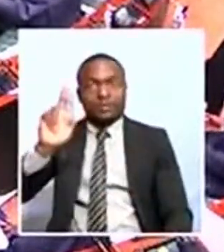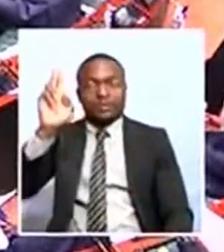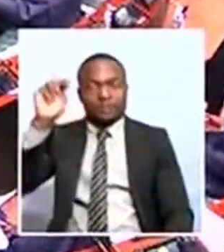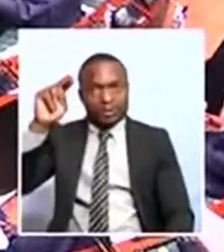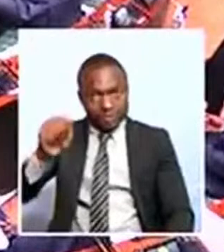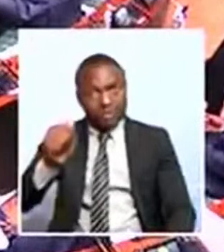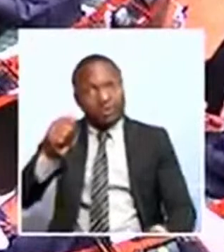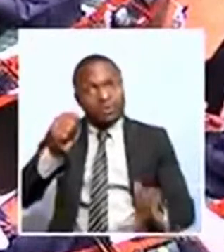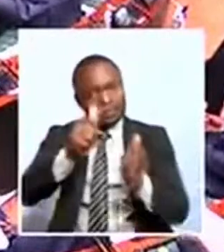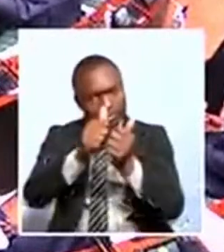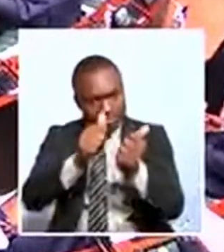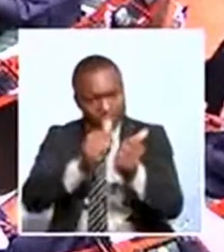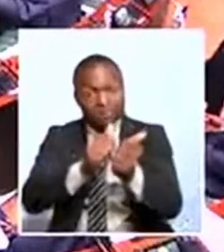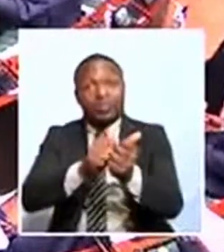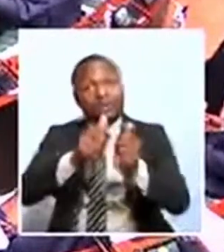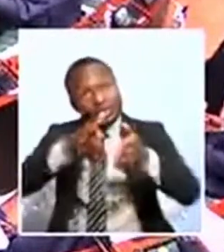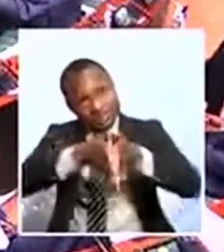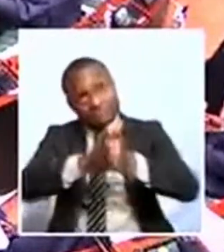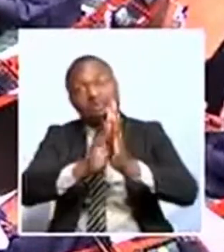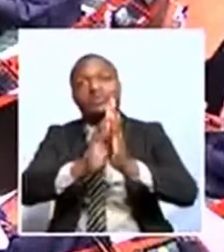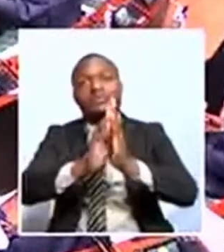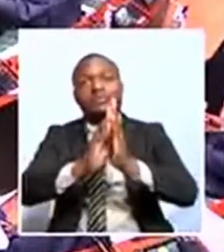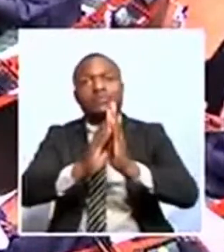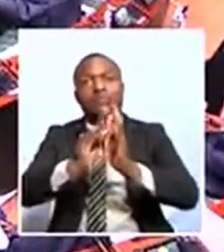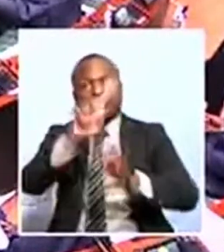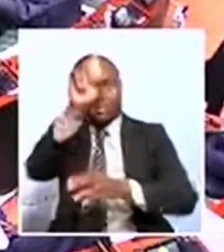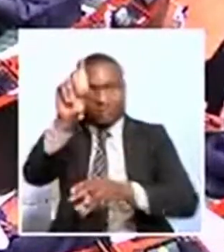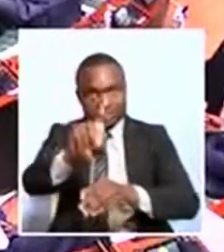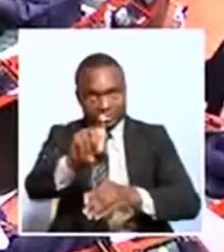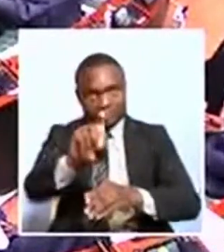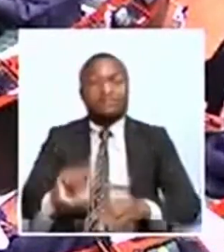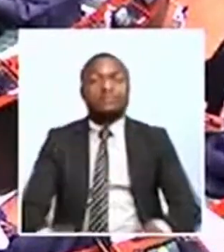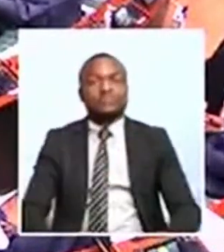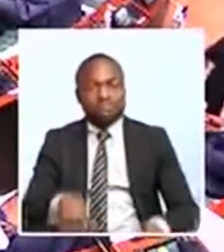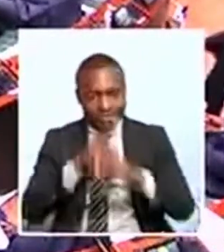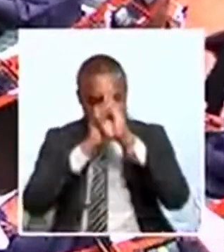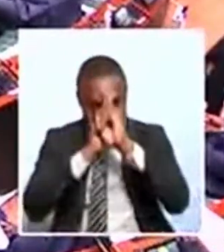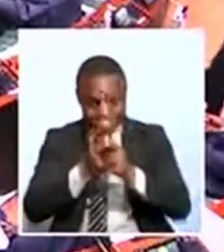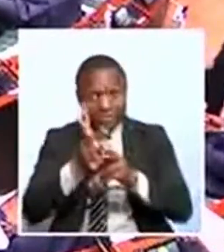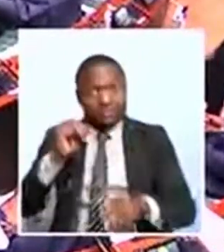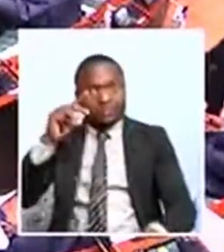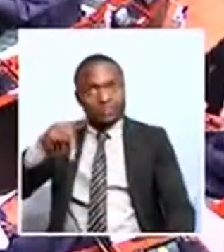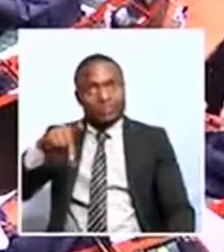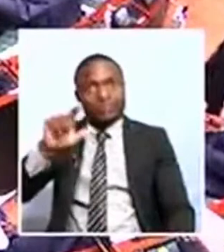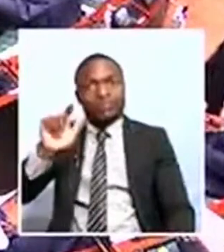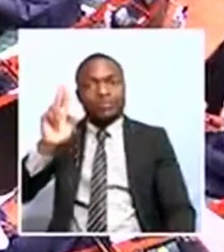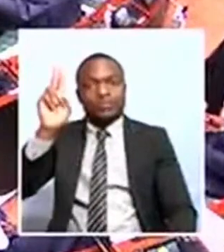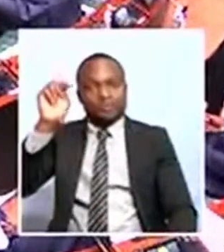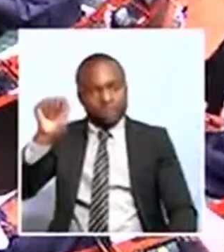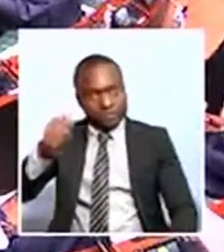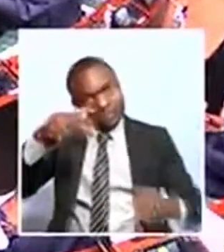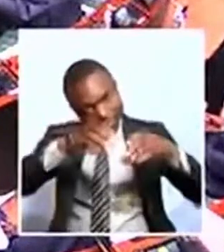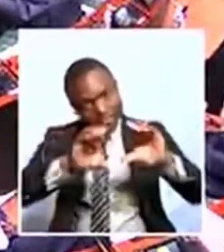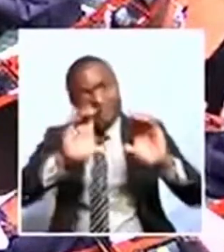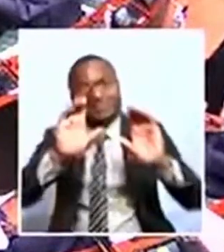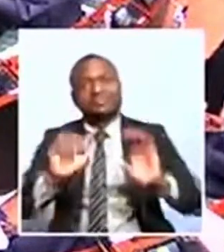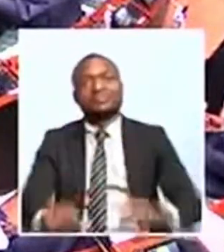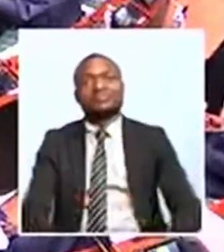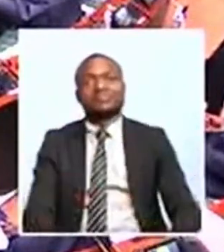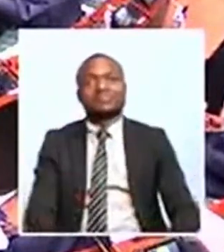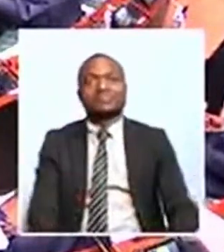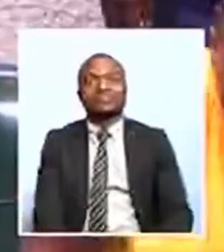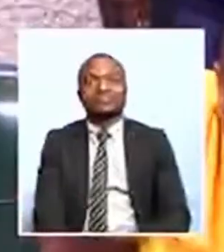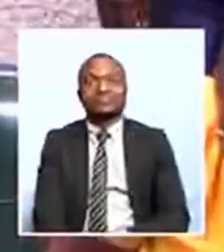was about to ask a supplementary question. May the Honorable Member continue.